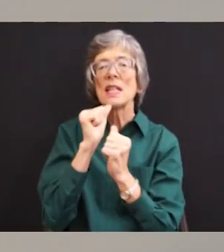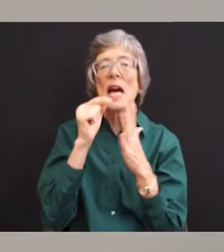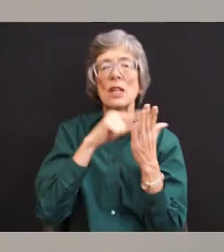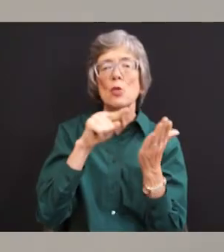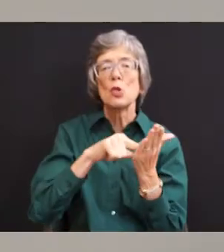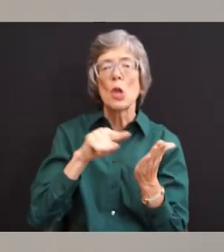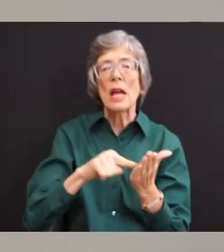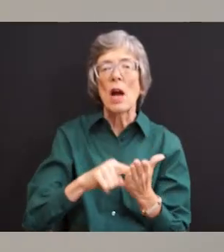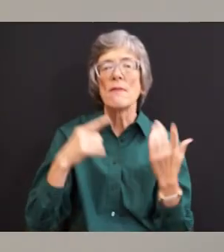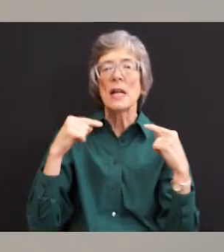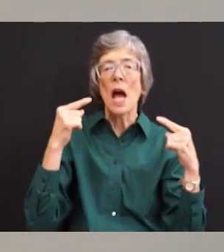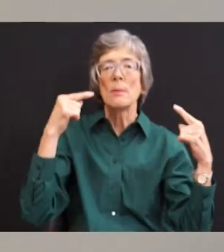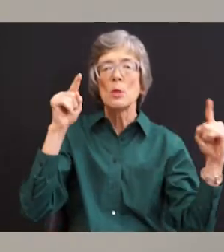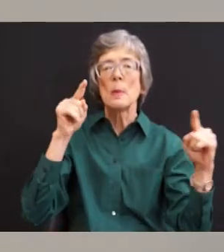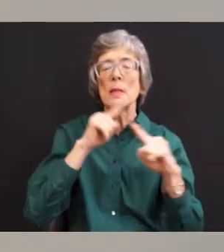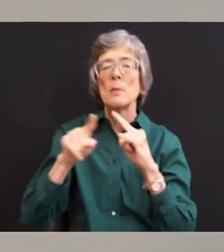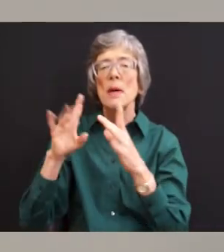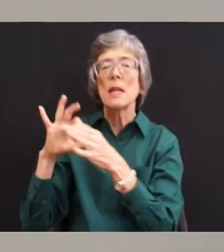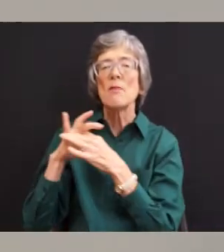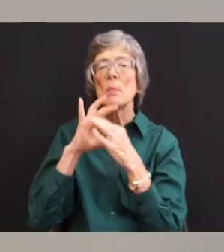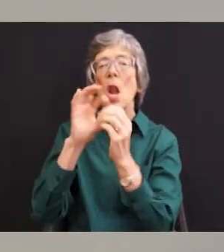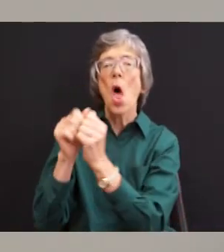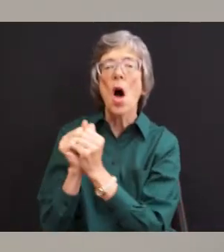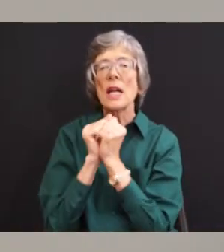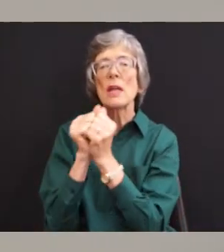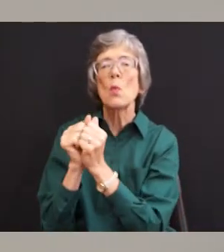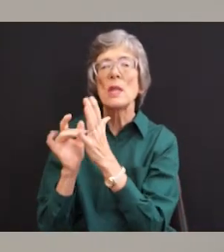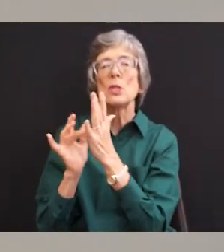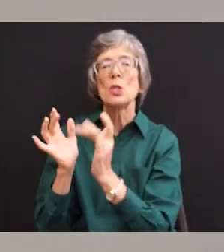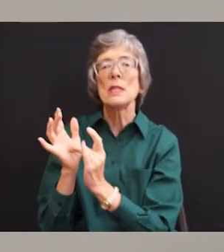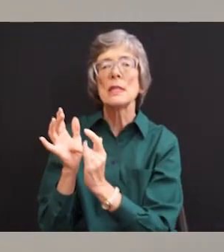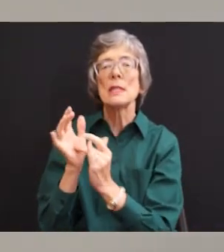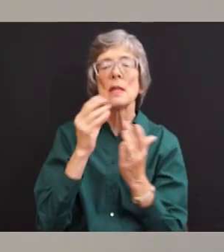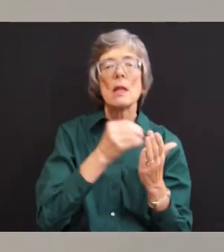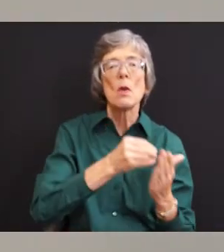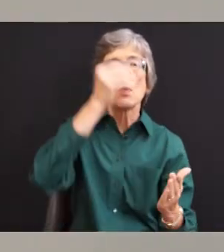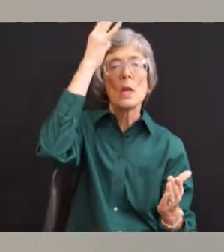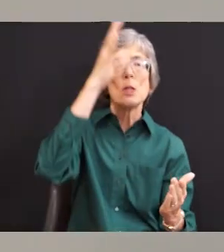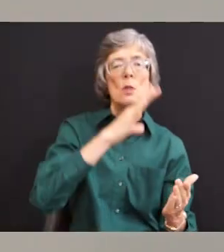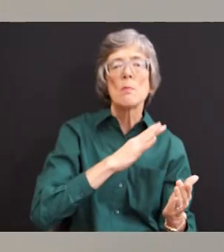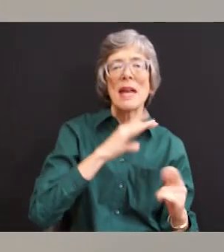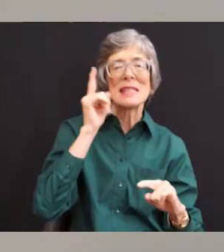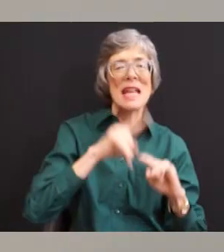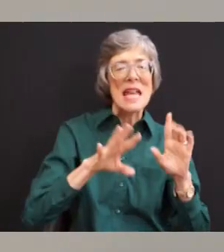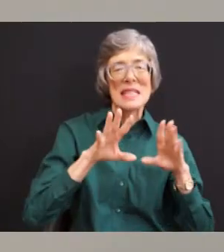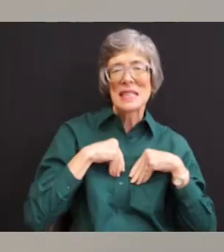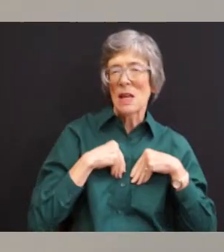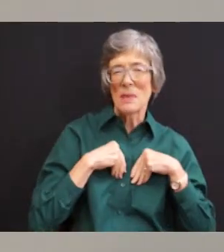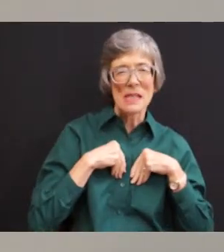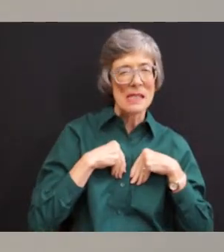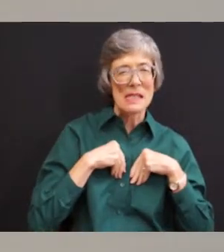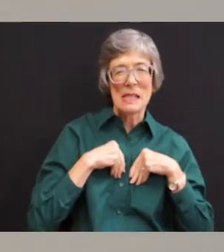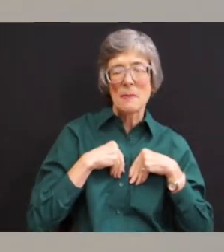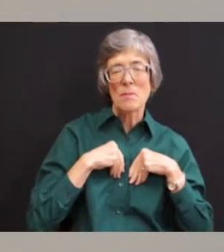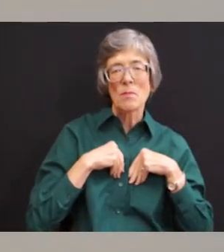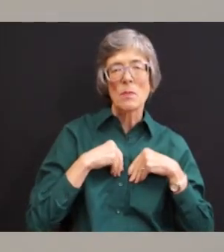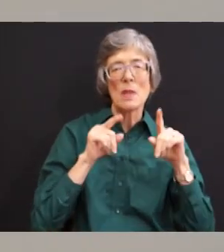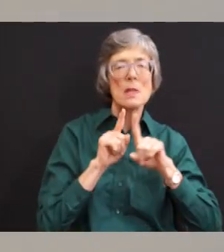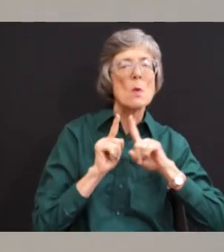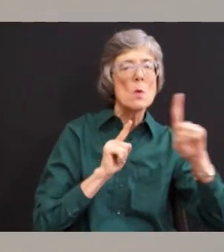list, but a belonging to him, the rich man can't stomach it. He goes away